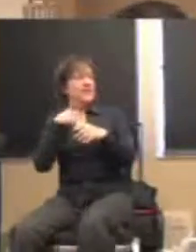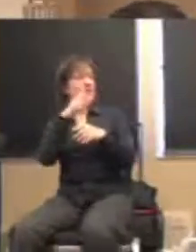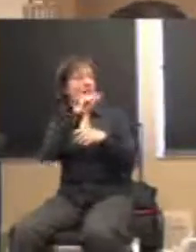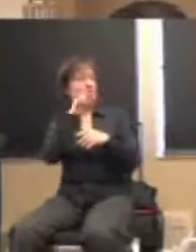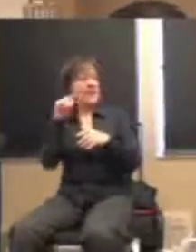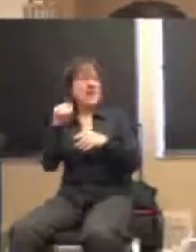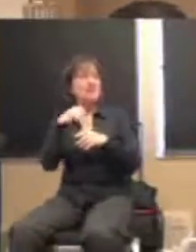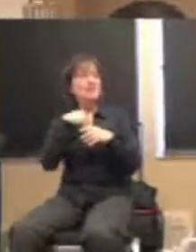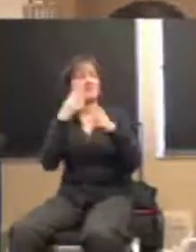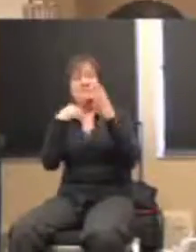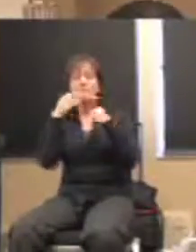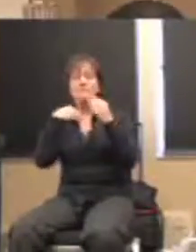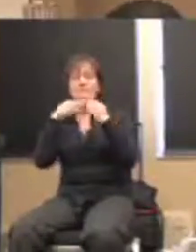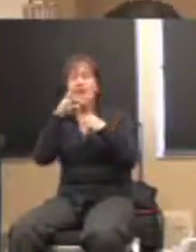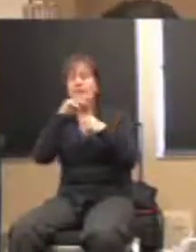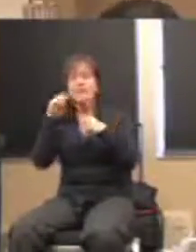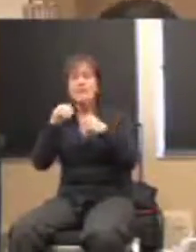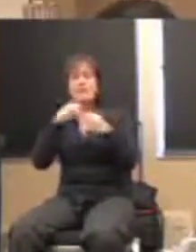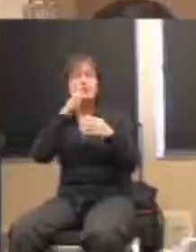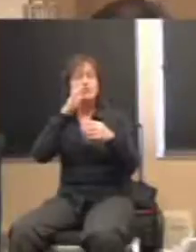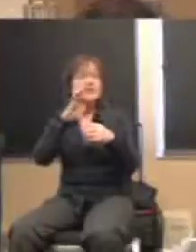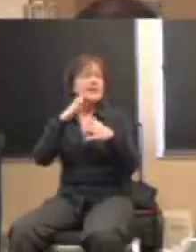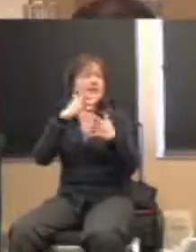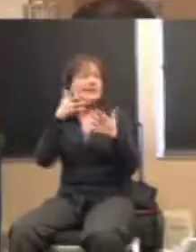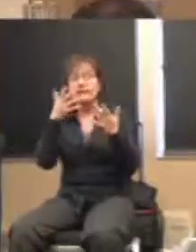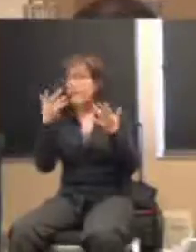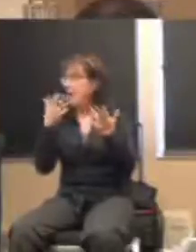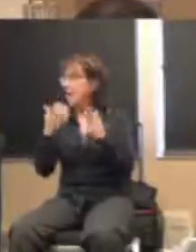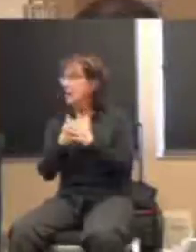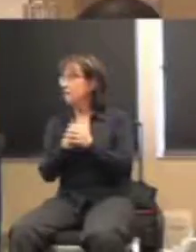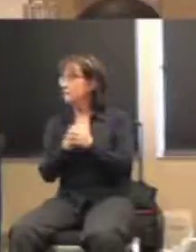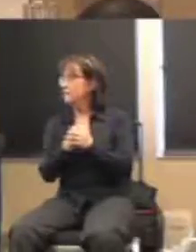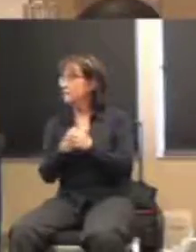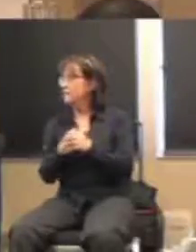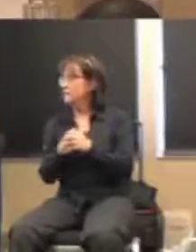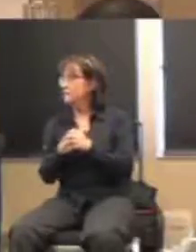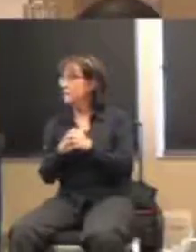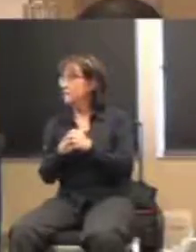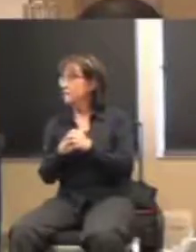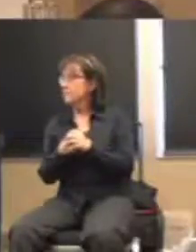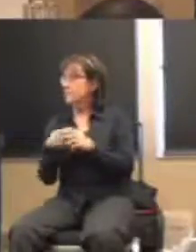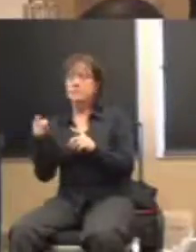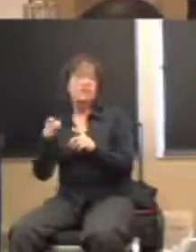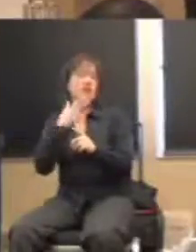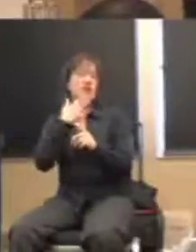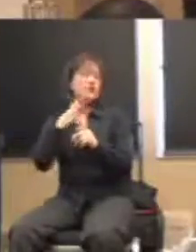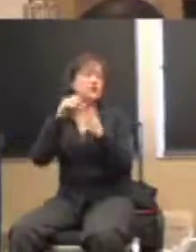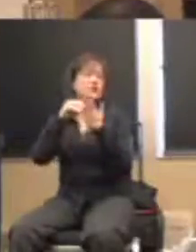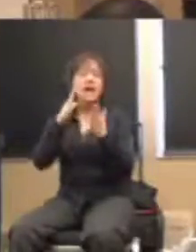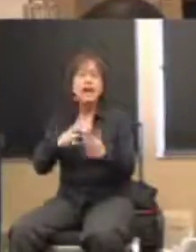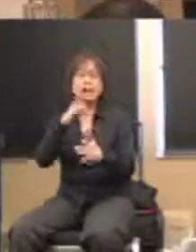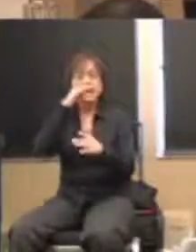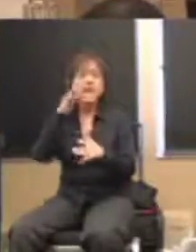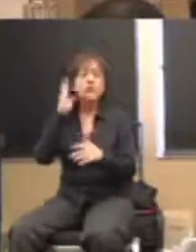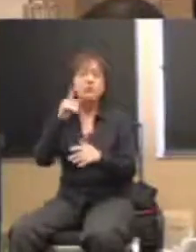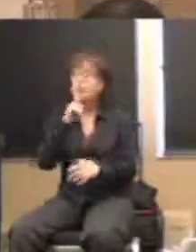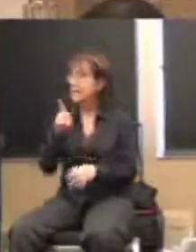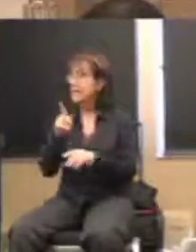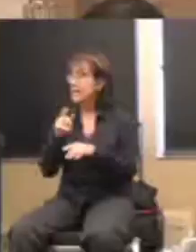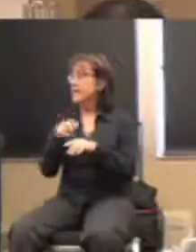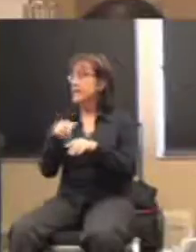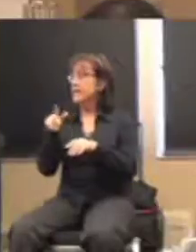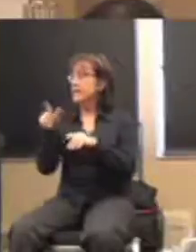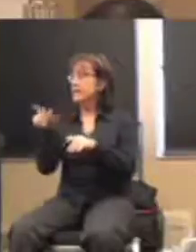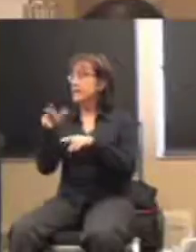eating M&Ms. I'm going to be drinking her pop. And she's a very good student, because how many kiddos do you really think are going to be sitting